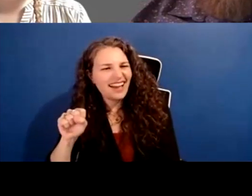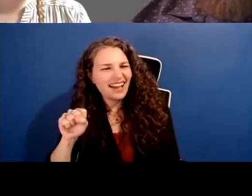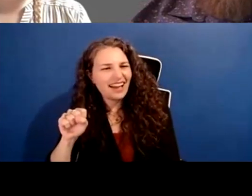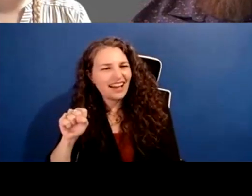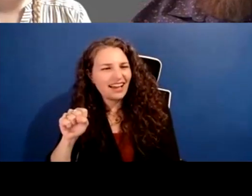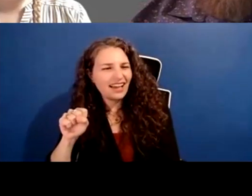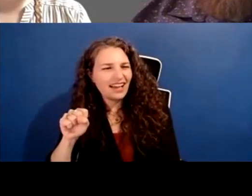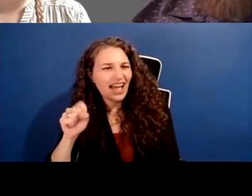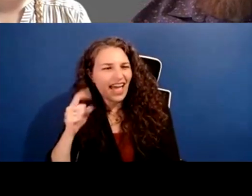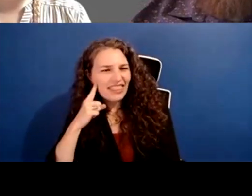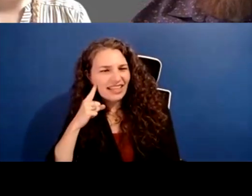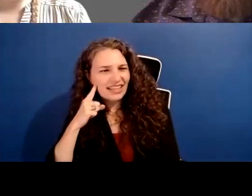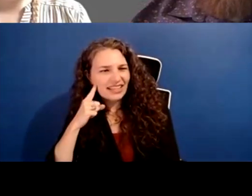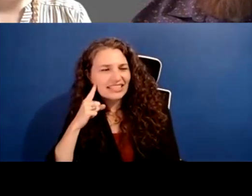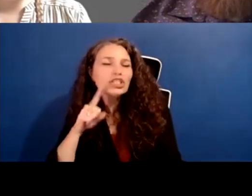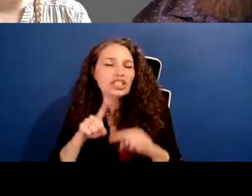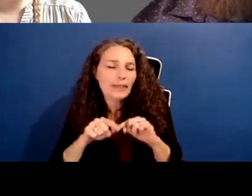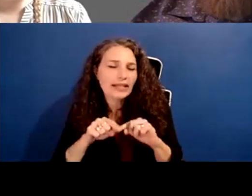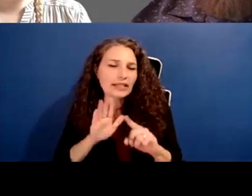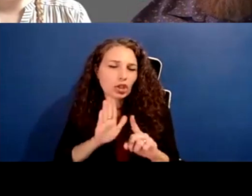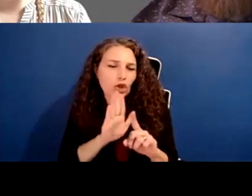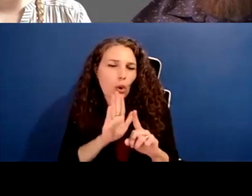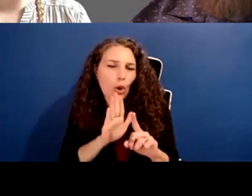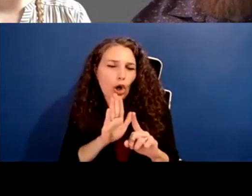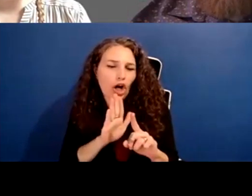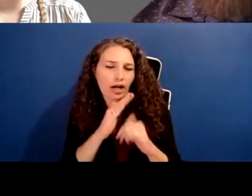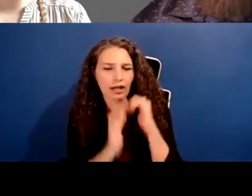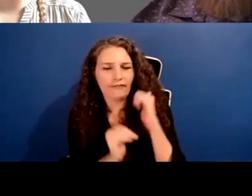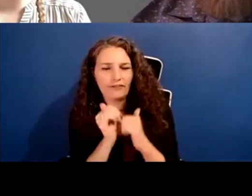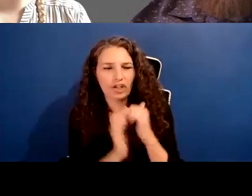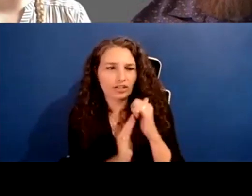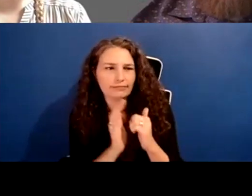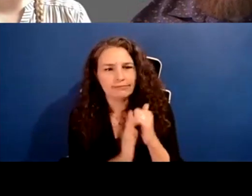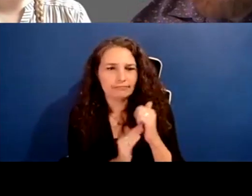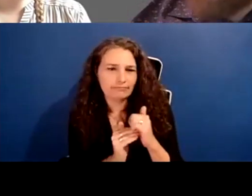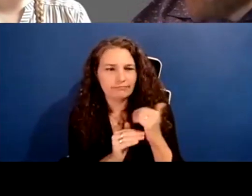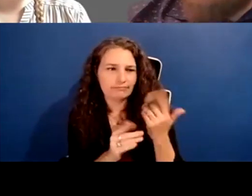it's about your comfort level. But anyone have any thoughts on that?